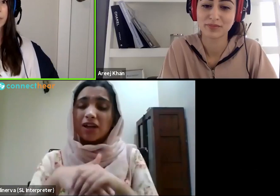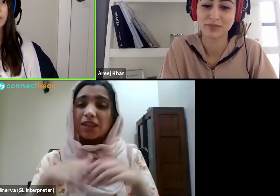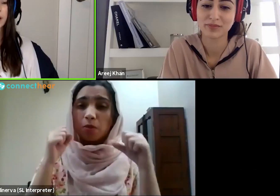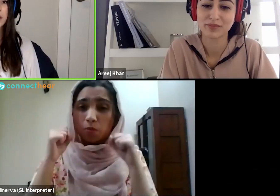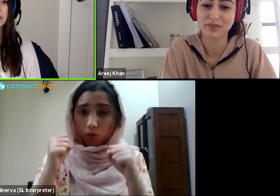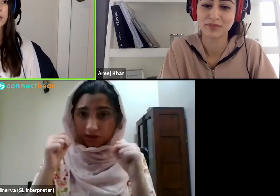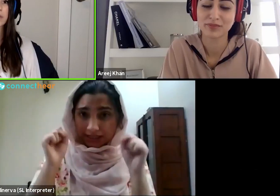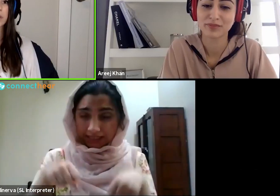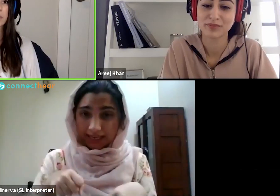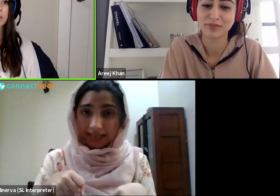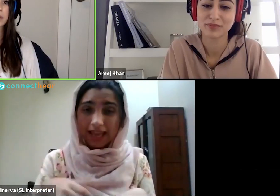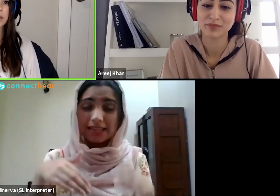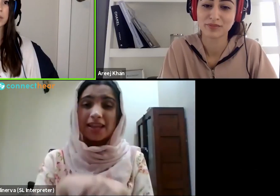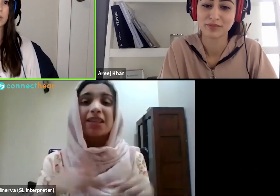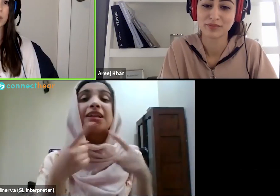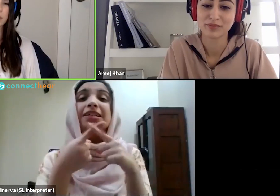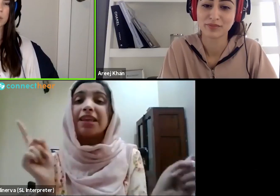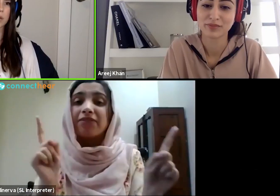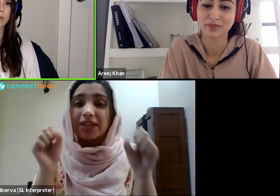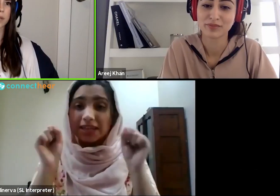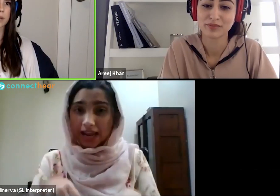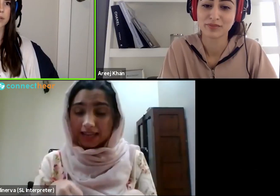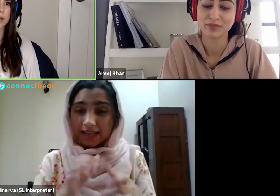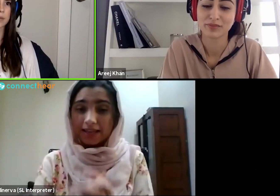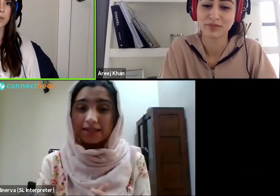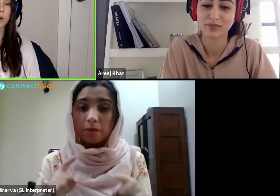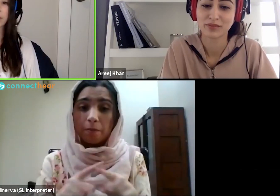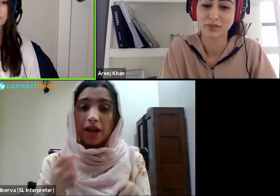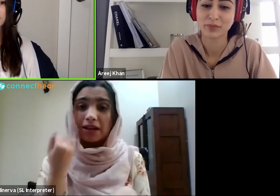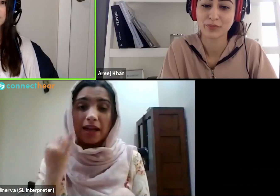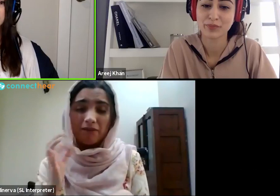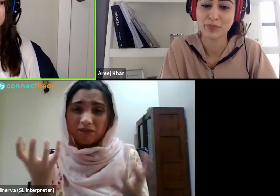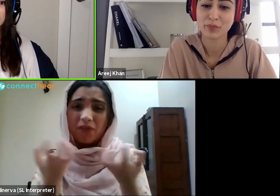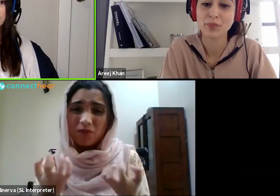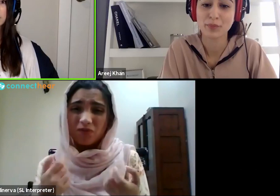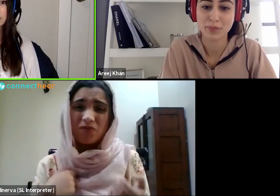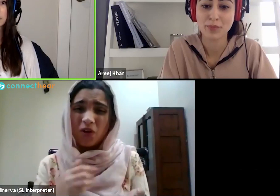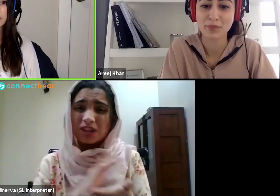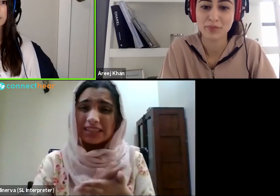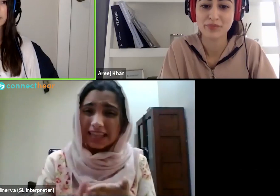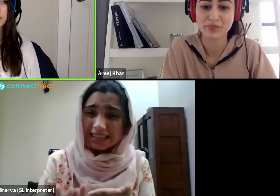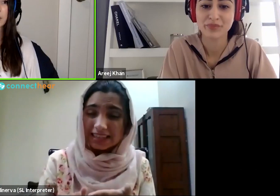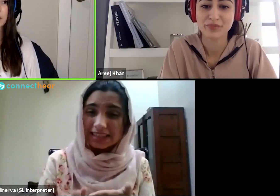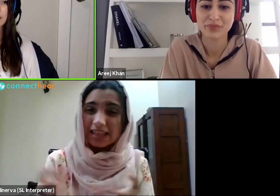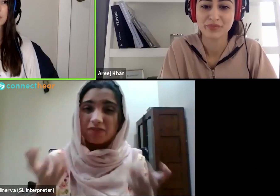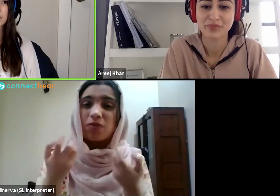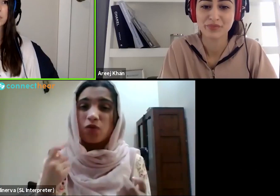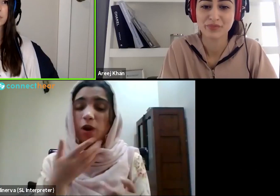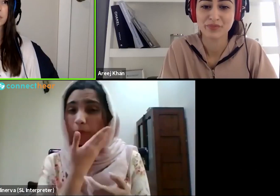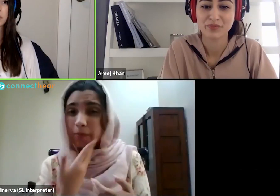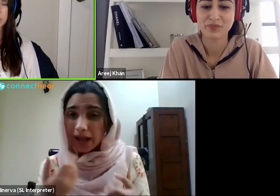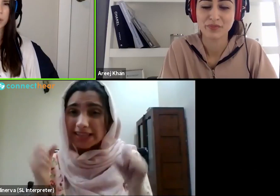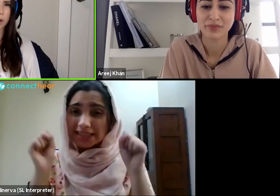person. And honestly, if you're a person that you want to be with and dating with or destined to be with doesn't, accept